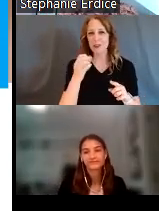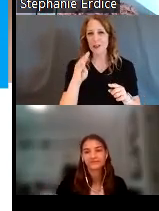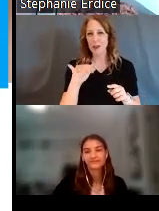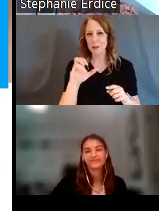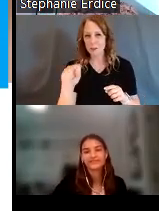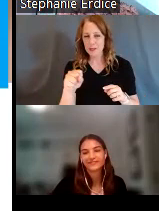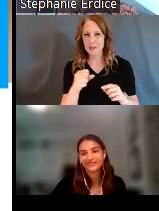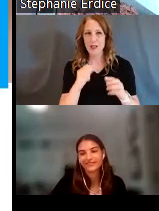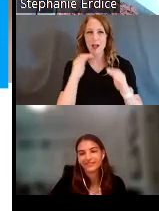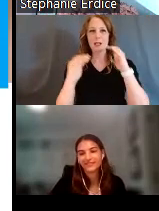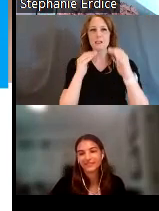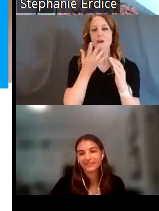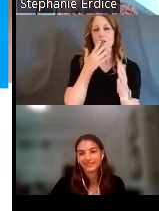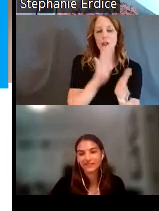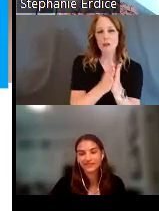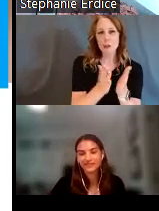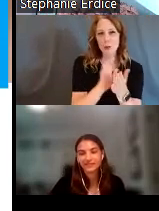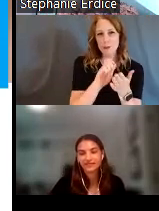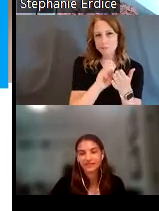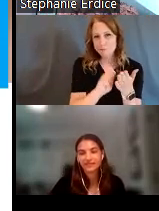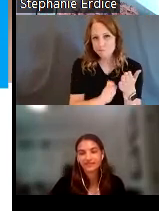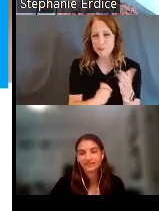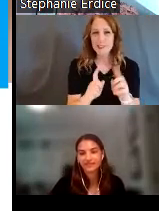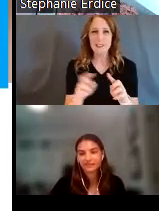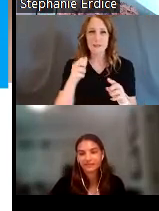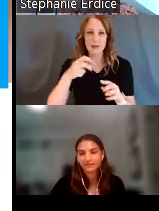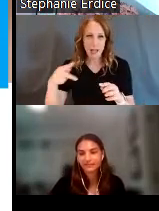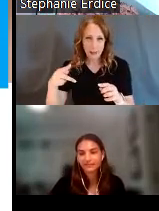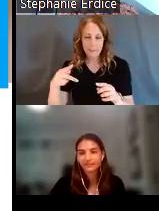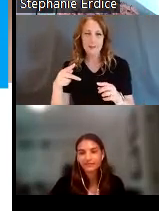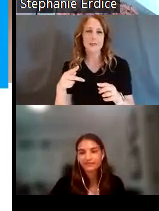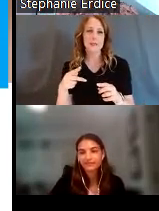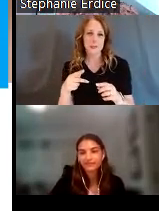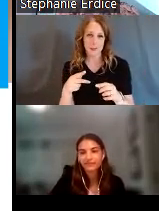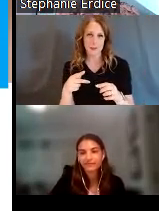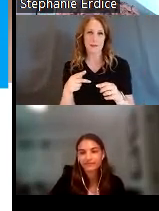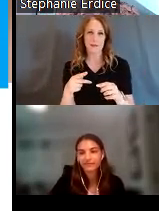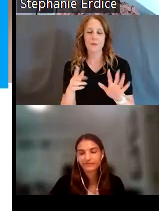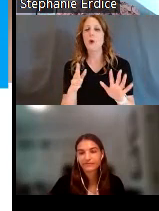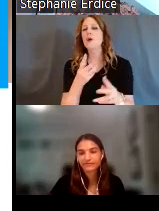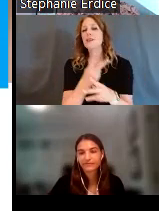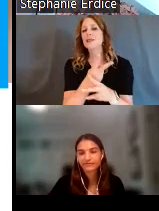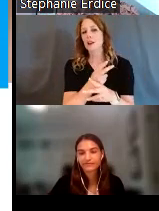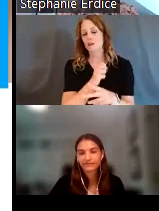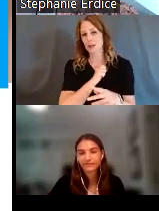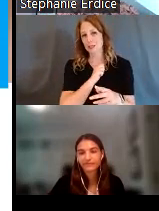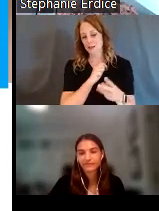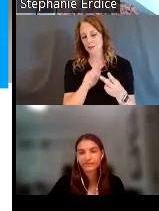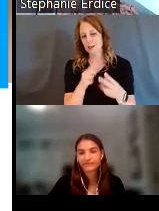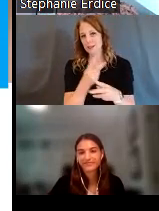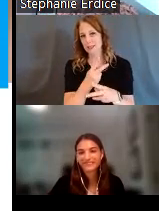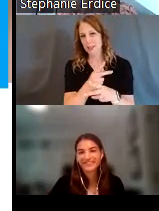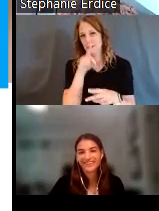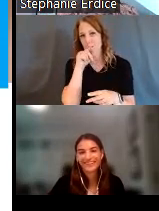books, using different apps to help with your self-care. Oh, taking care of myself and taking care of the